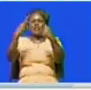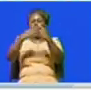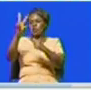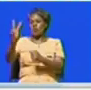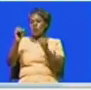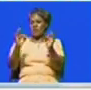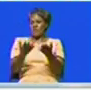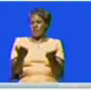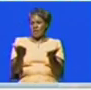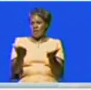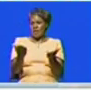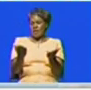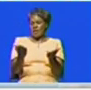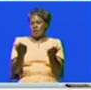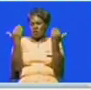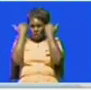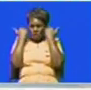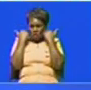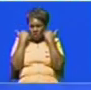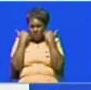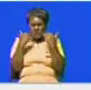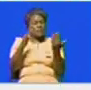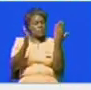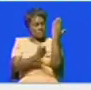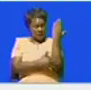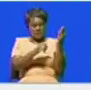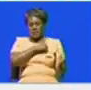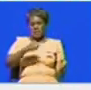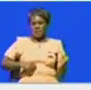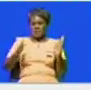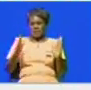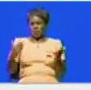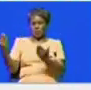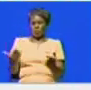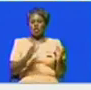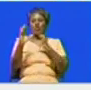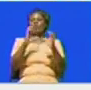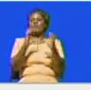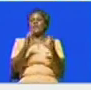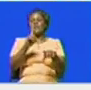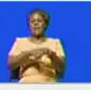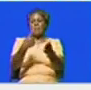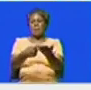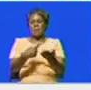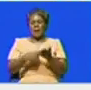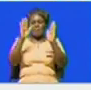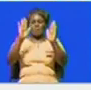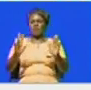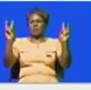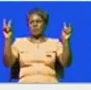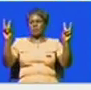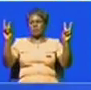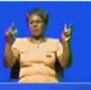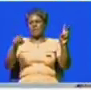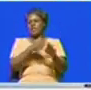there was, somebody would have been convicted. It is reckless for the senator to bring such conversation when we're discussing a very important matter. I think